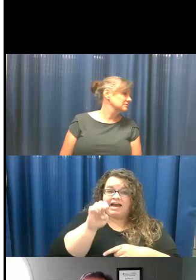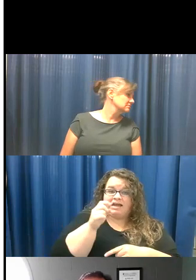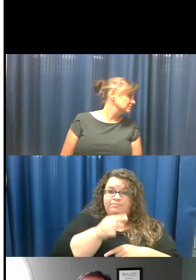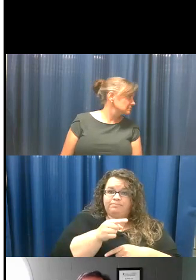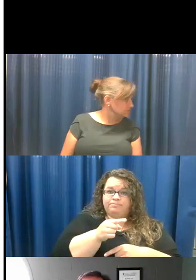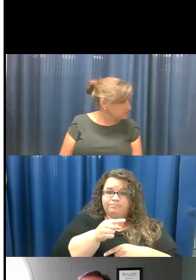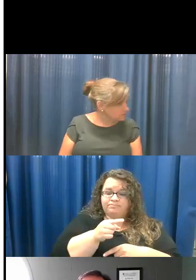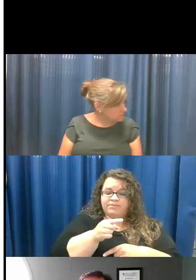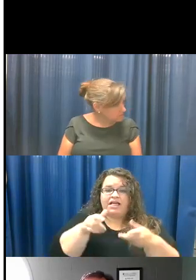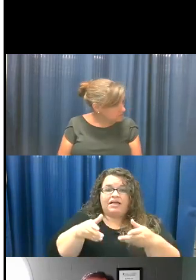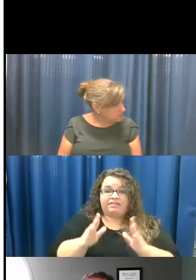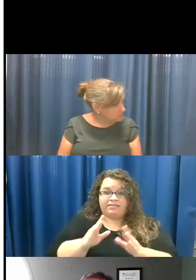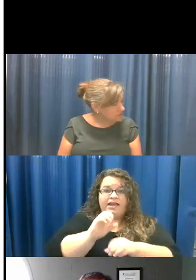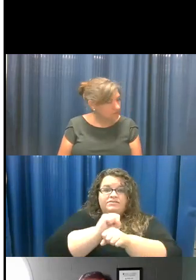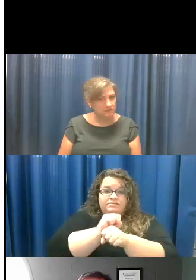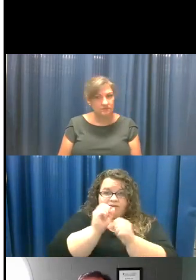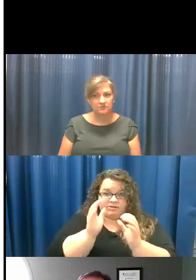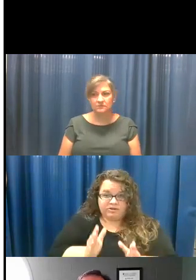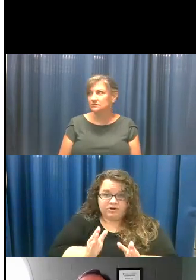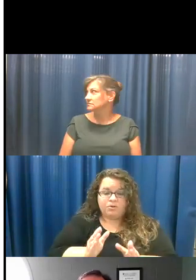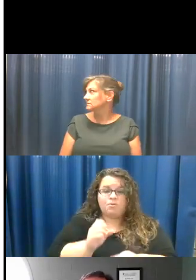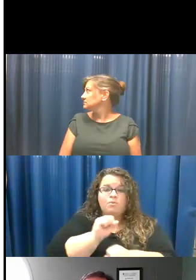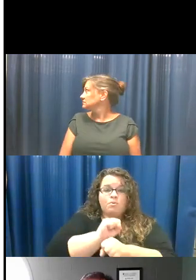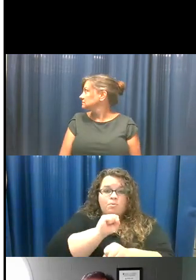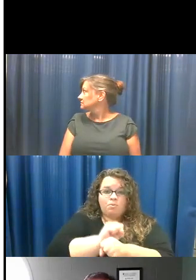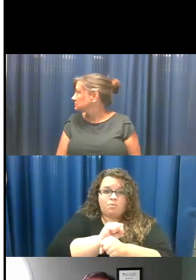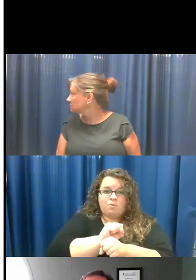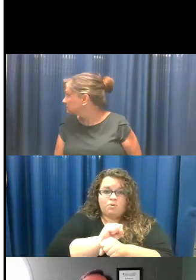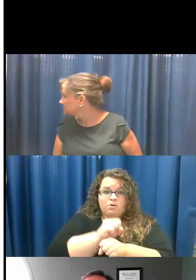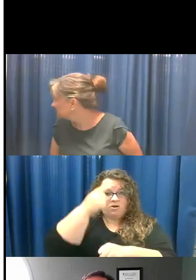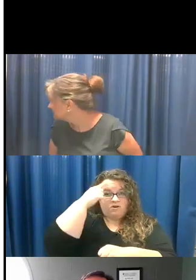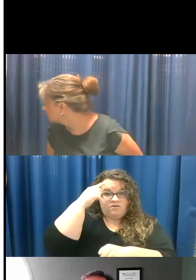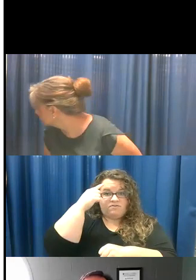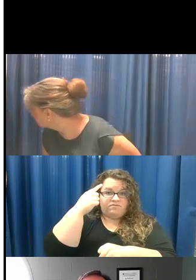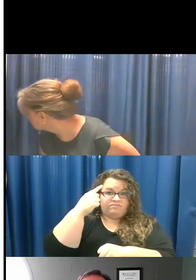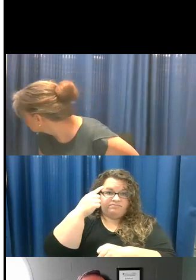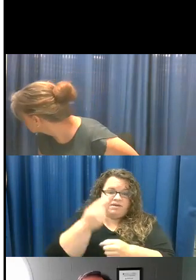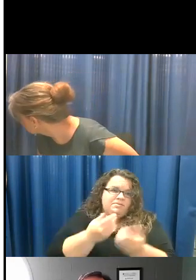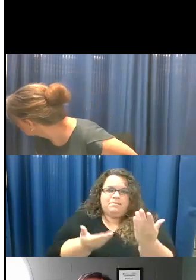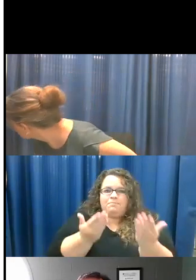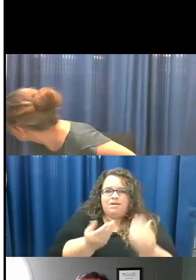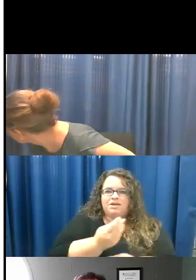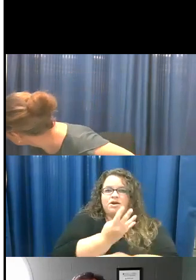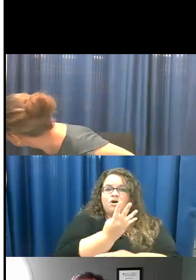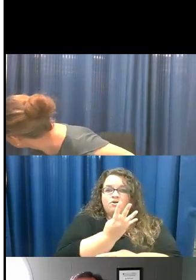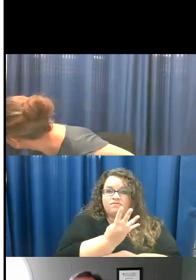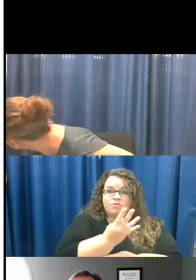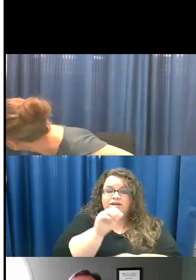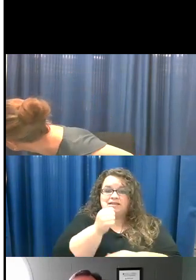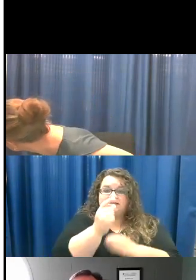allows employees to work perhaps, for example, 4 10-hour days and have 1 day off during the